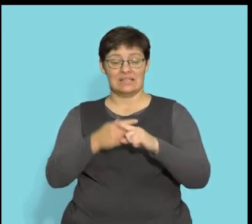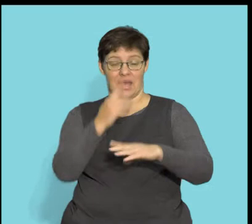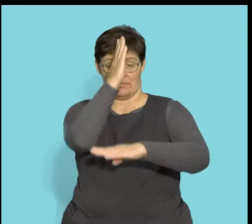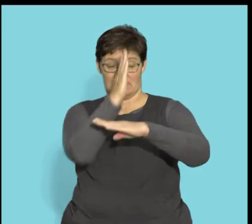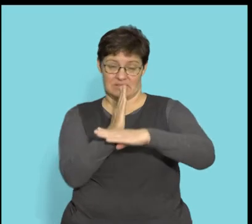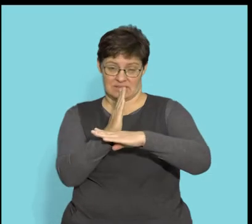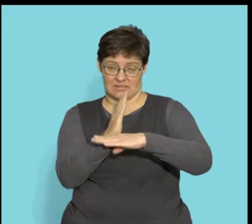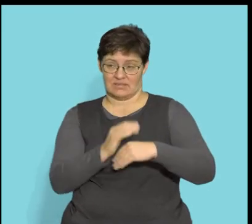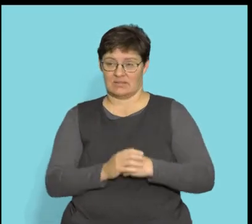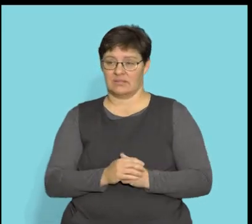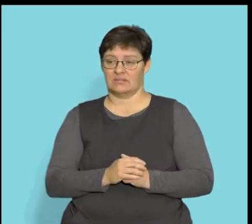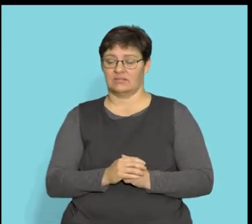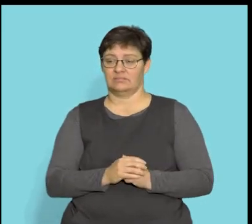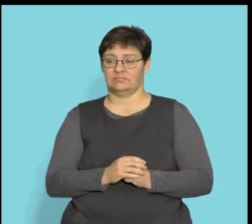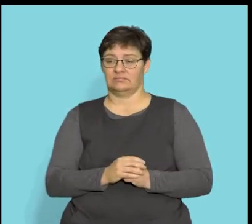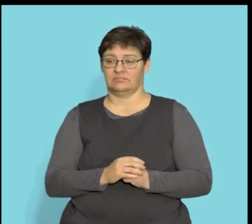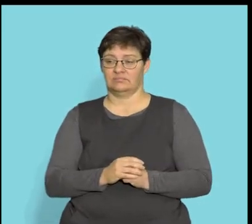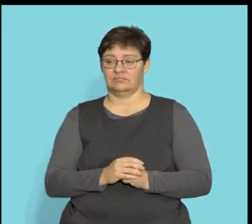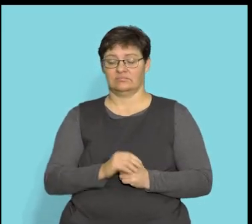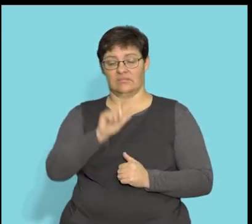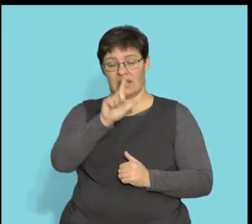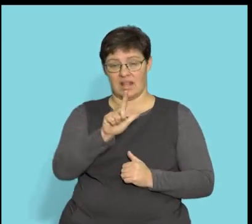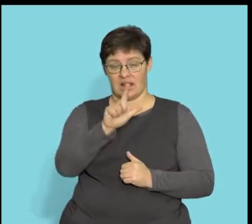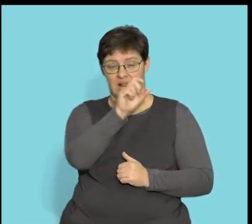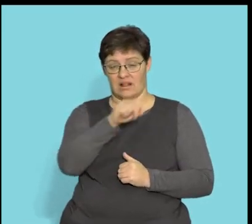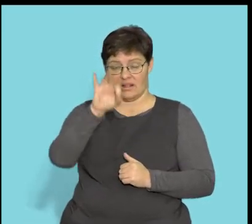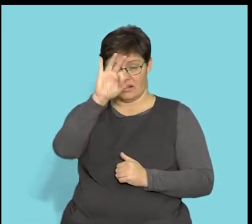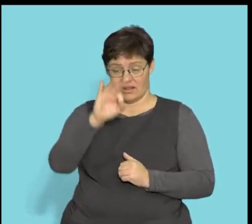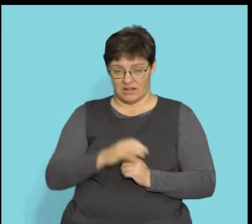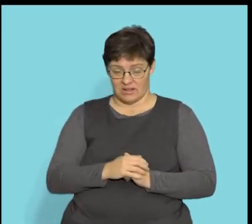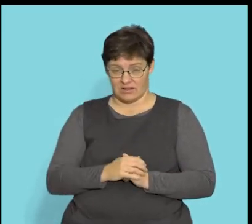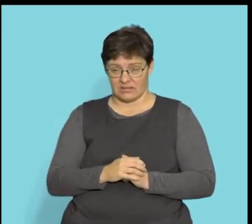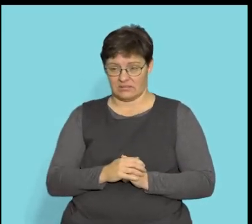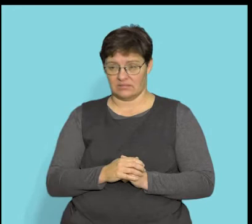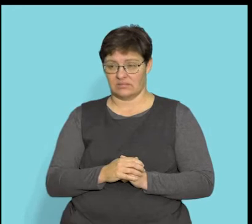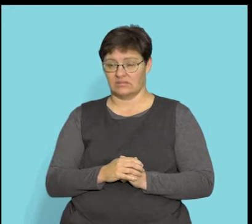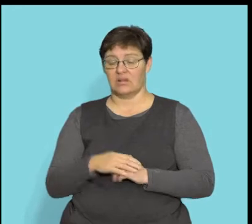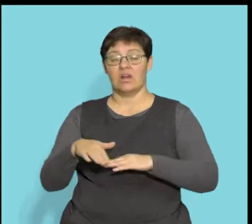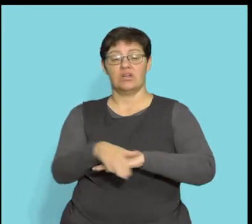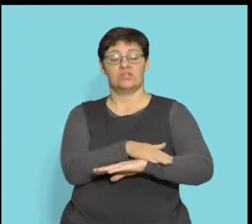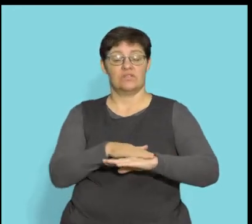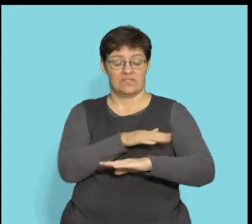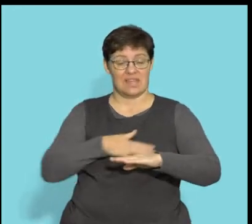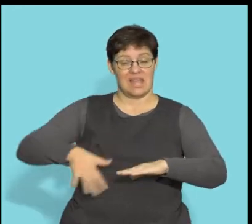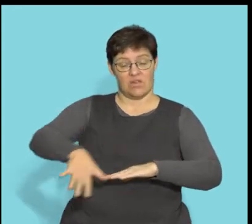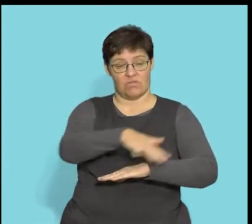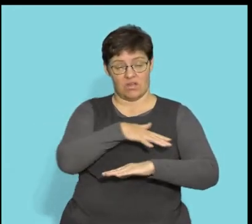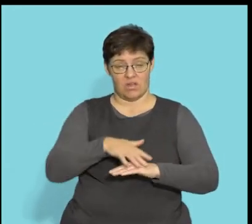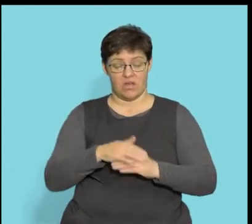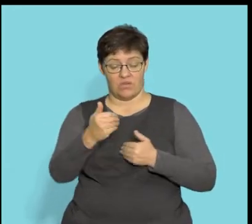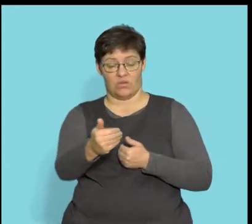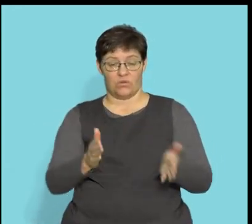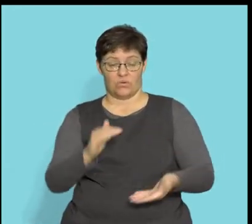the perpendicular height. So the volume of this cube is L cubed. The surface